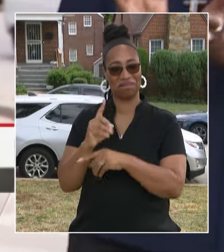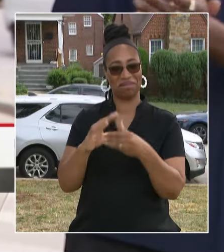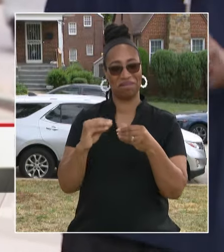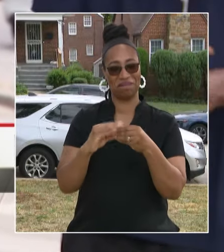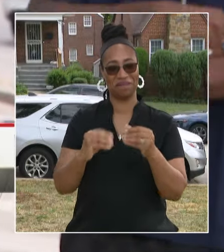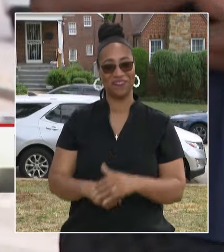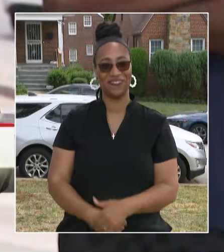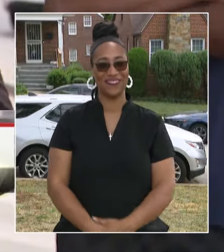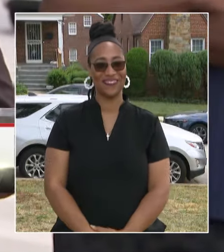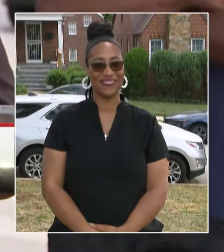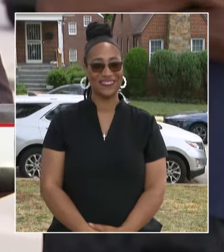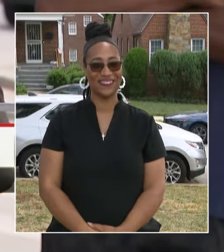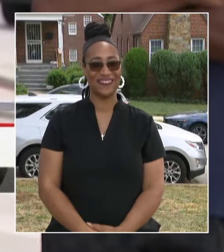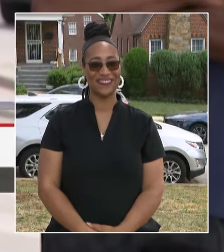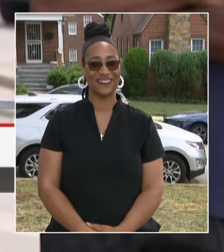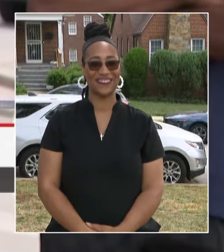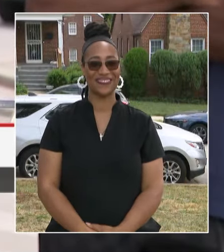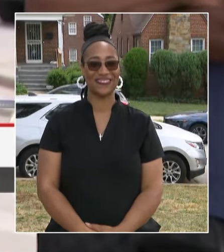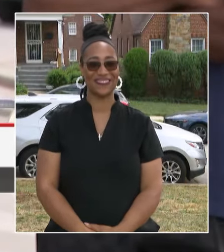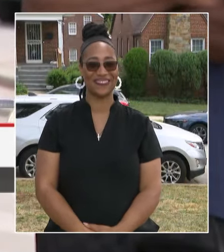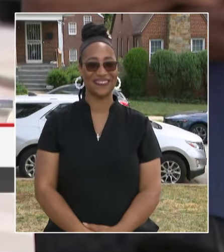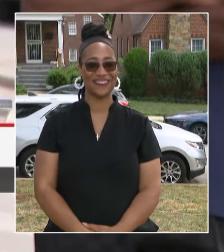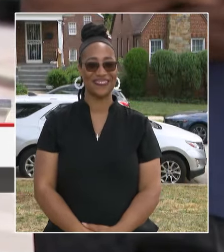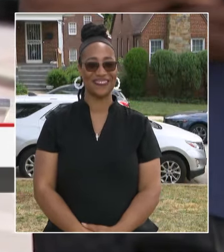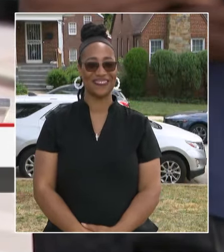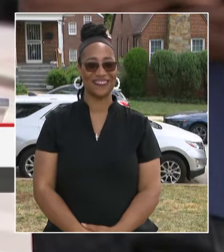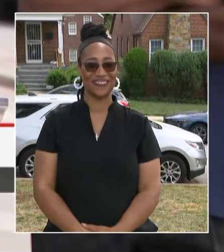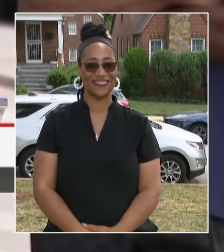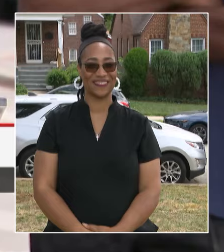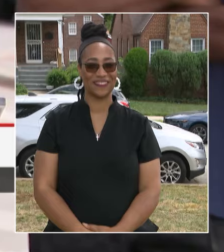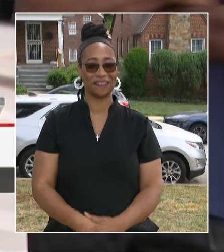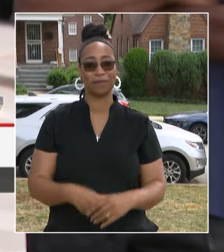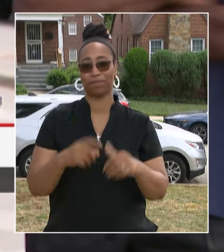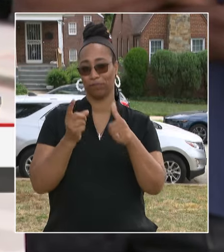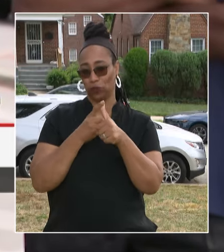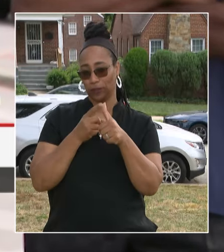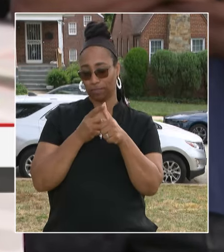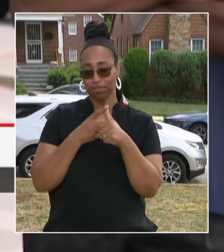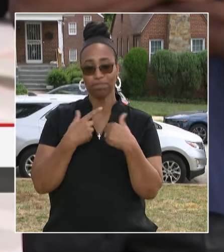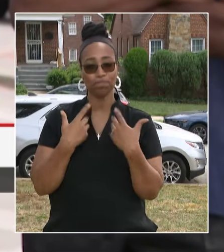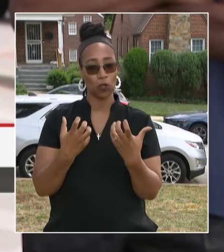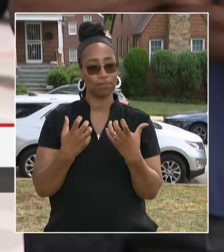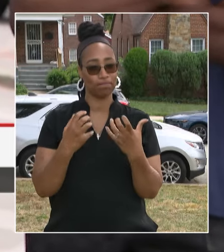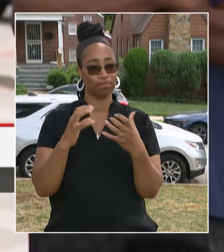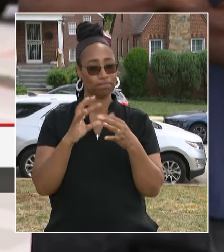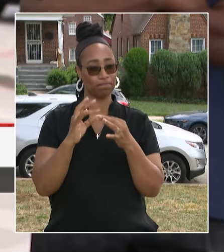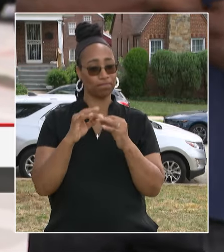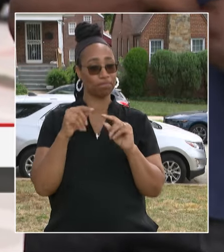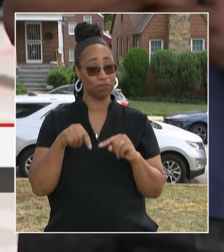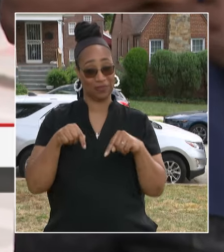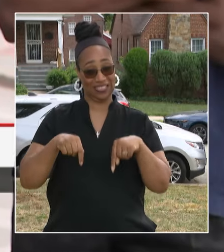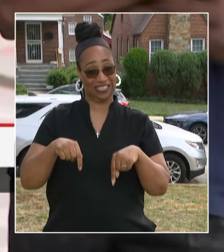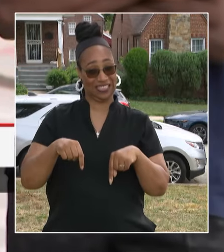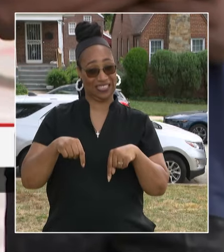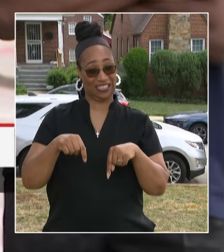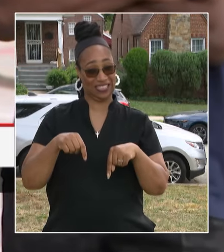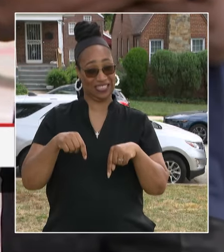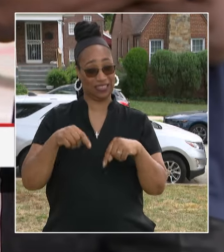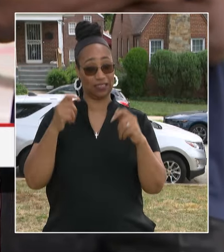Hello, everyone. First, I'd like to mention that following the completion of the ceremony, we're inviting everyone to join us in the backyard